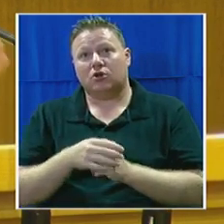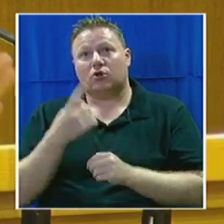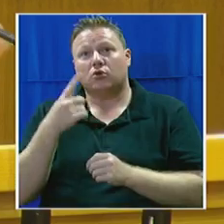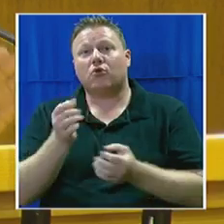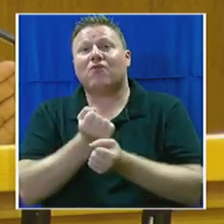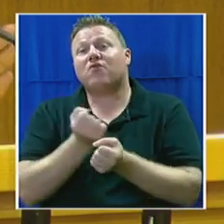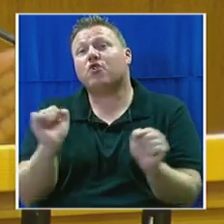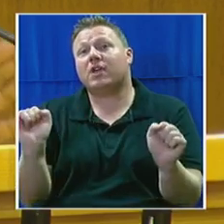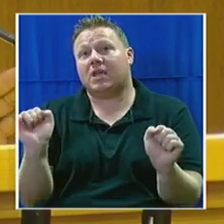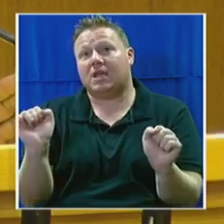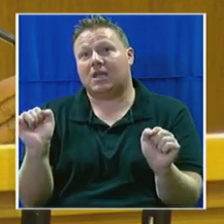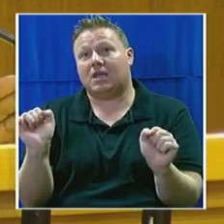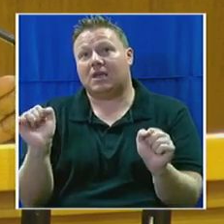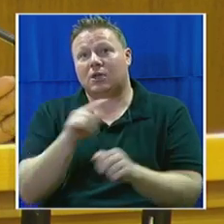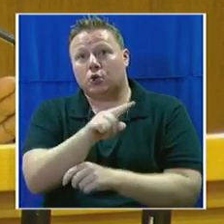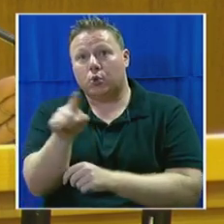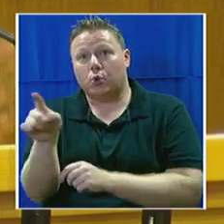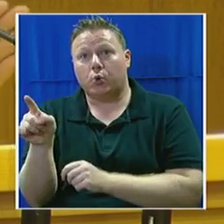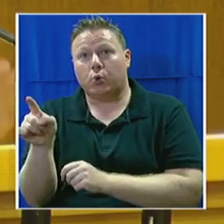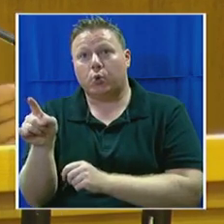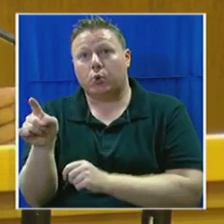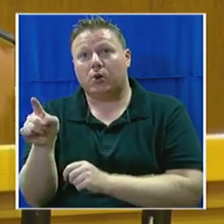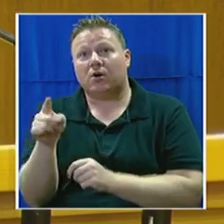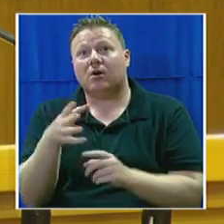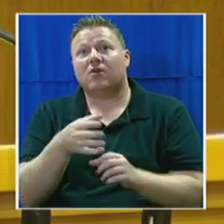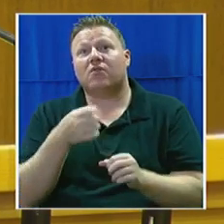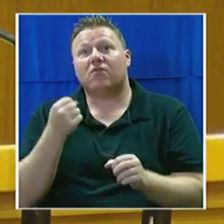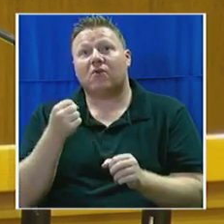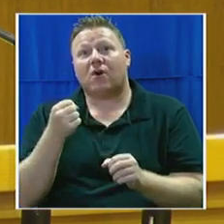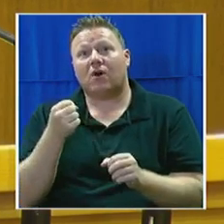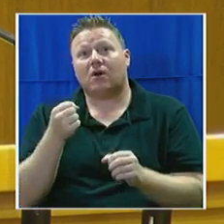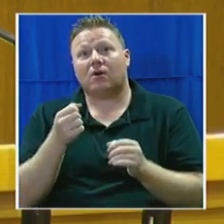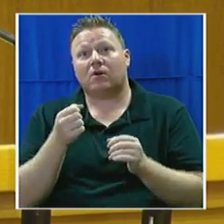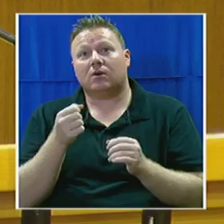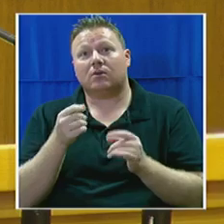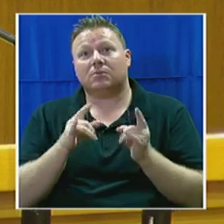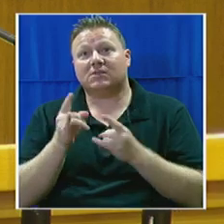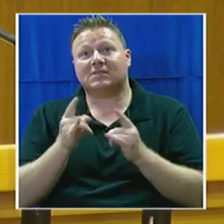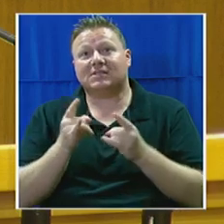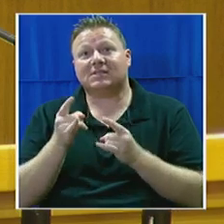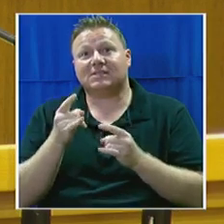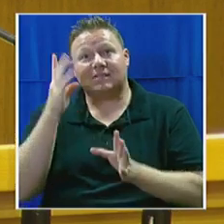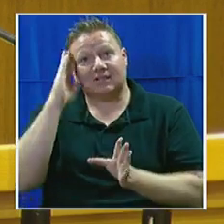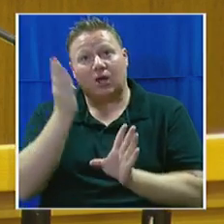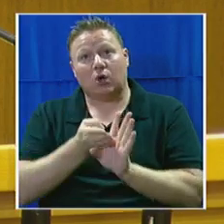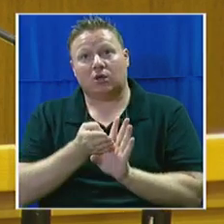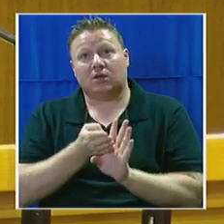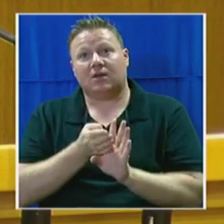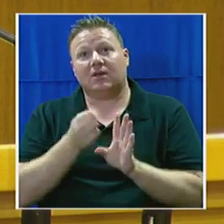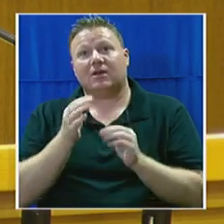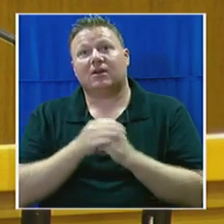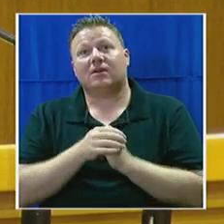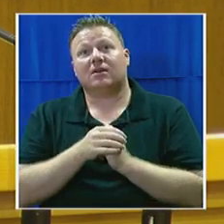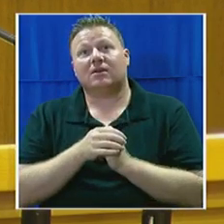to liberate you guys from the siege psychosis that